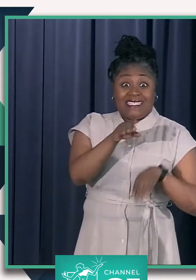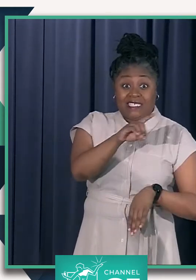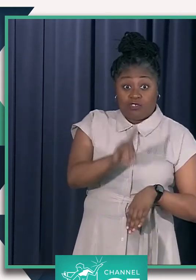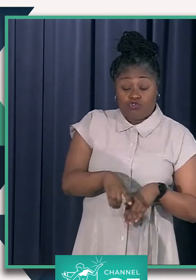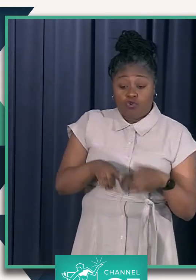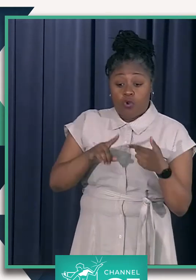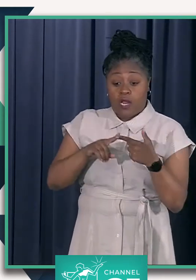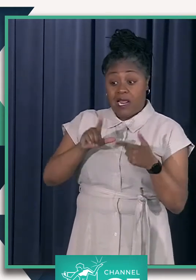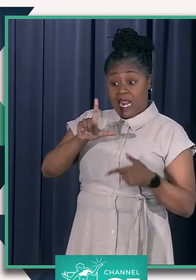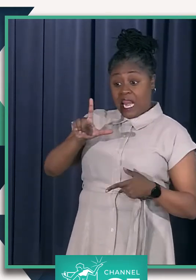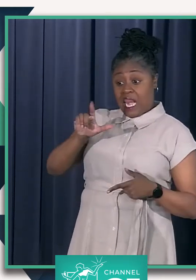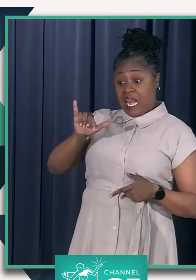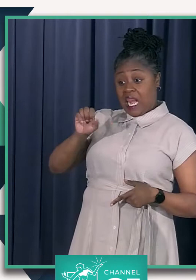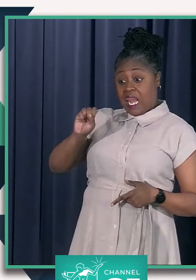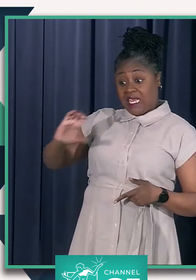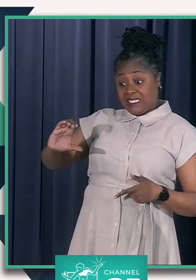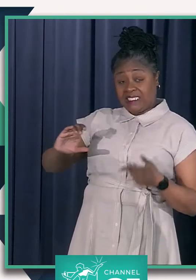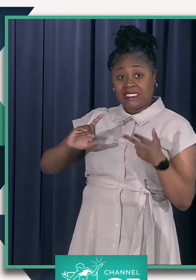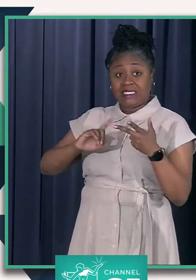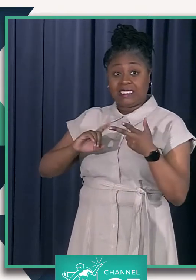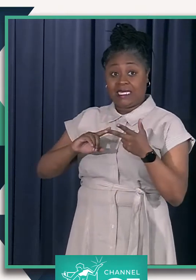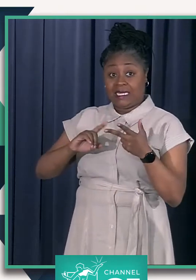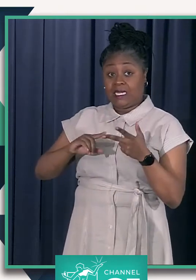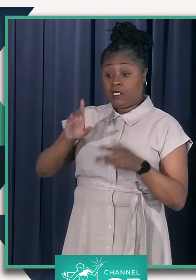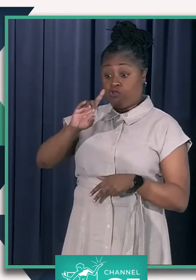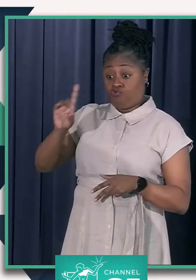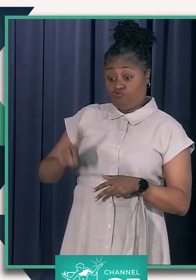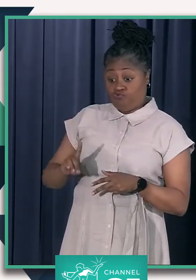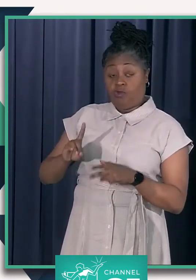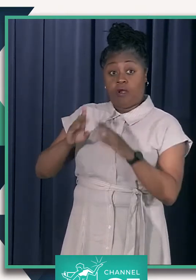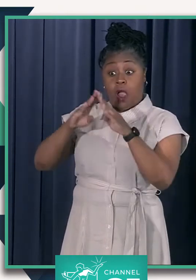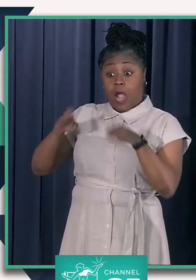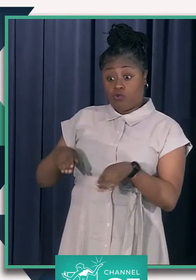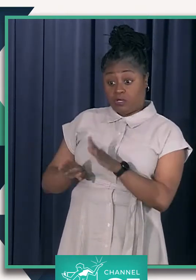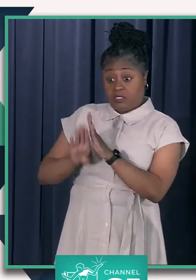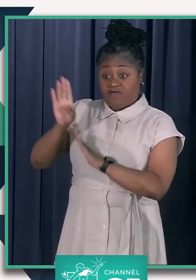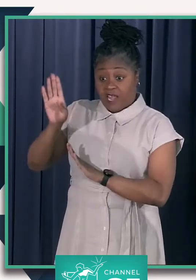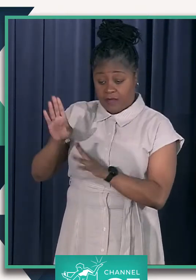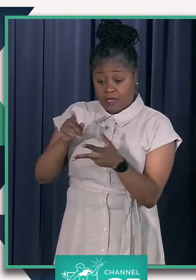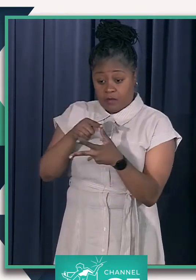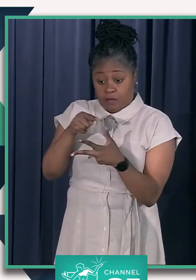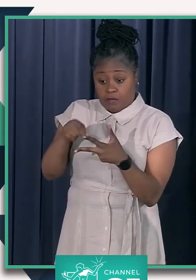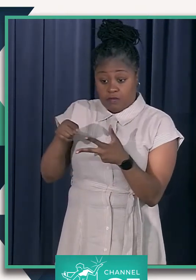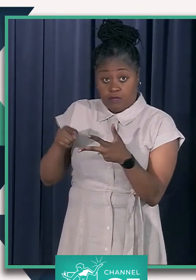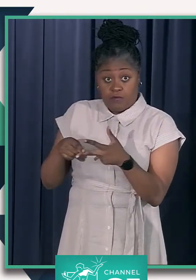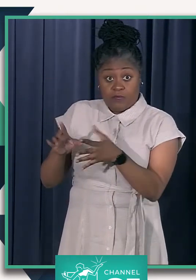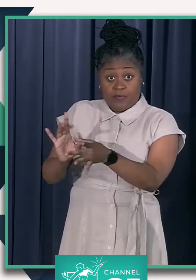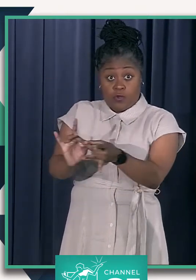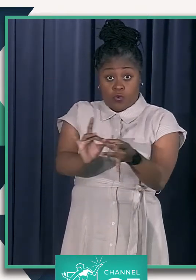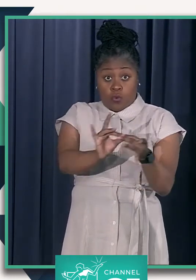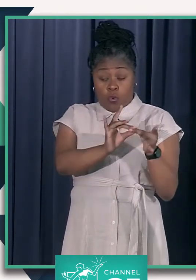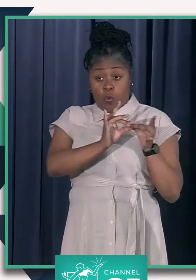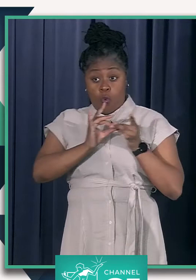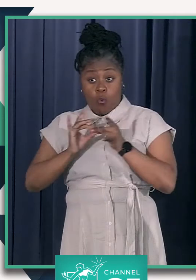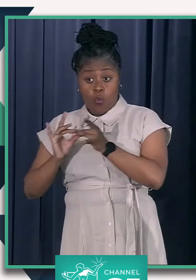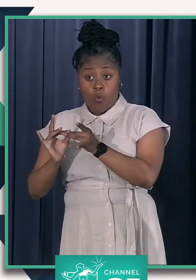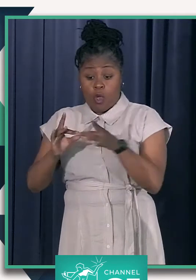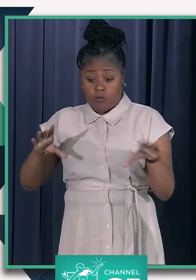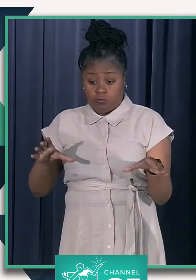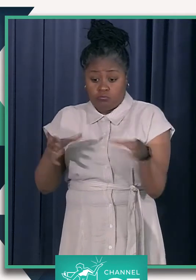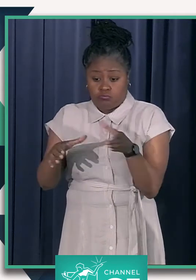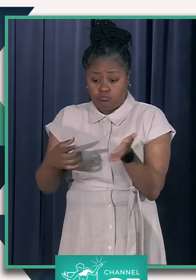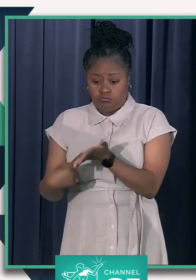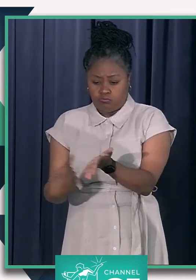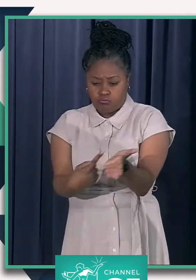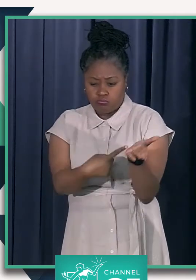the Michigan State Housing Development Authority. This coordinated effort was to protect and preserve